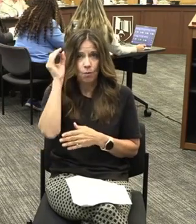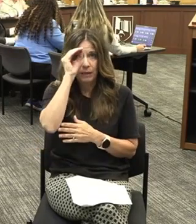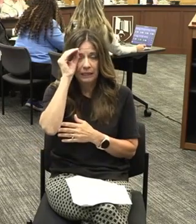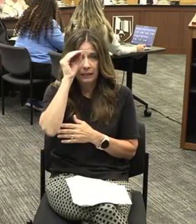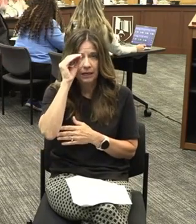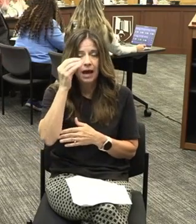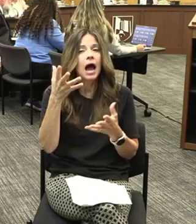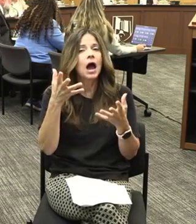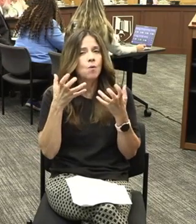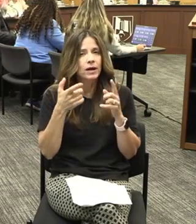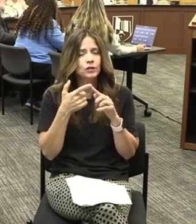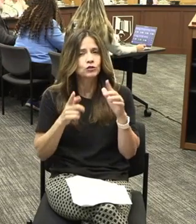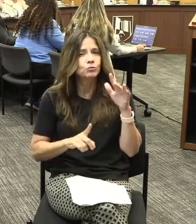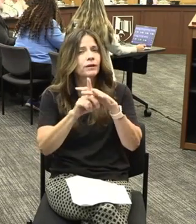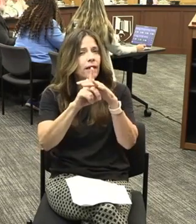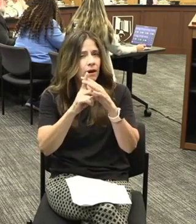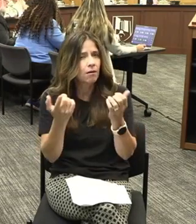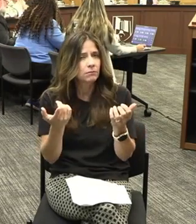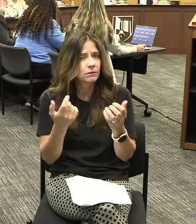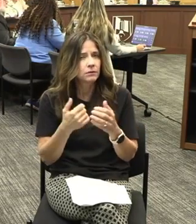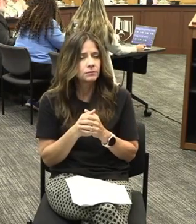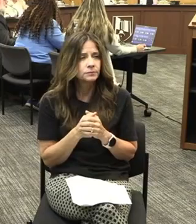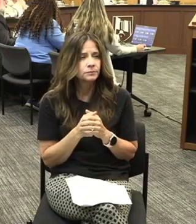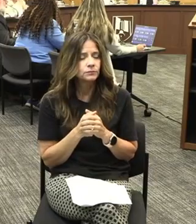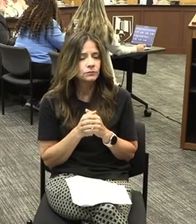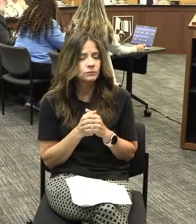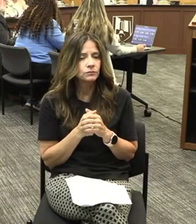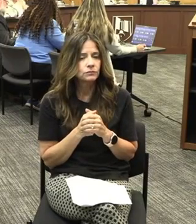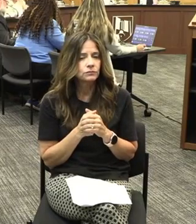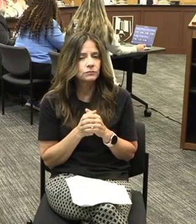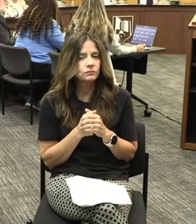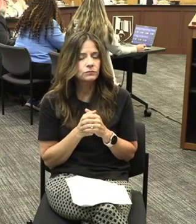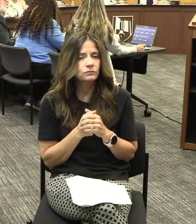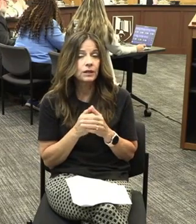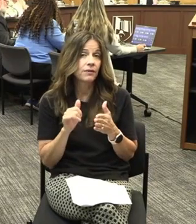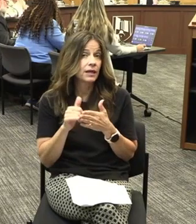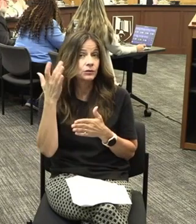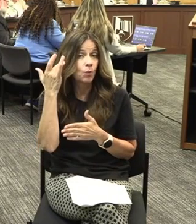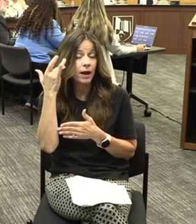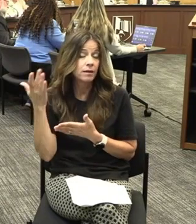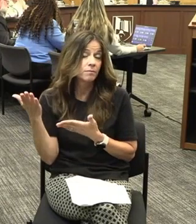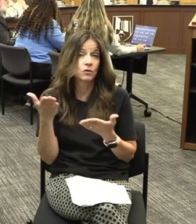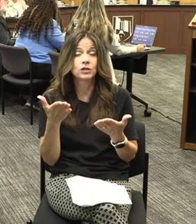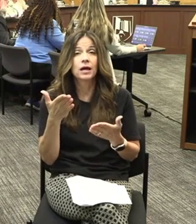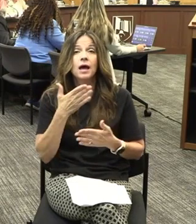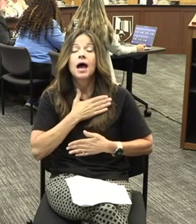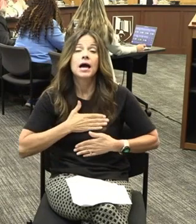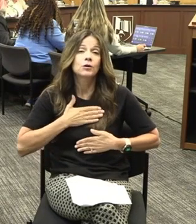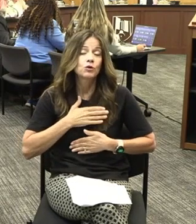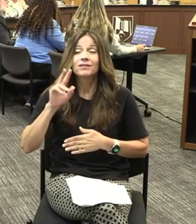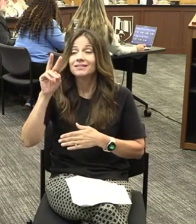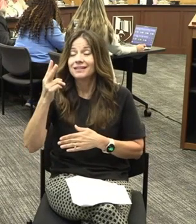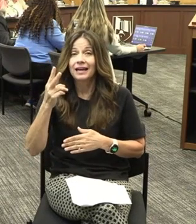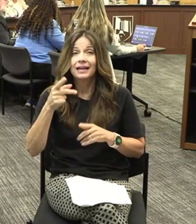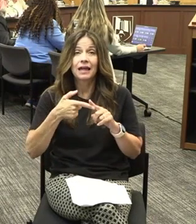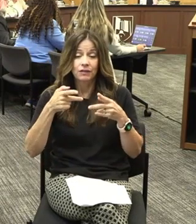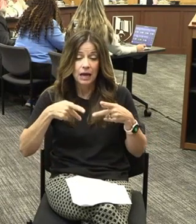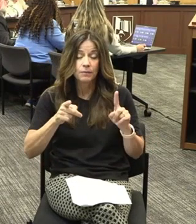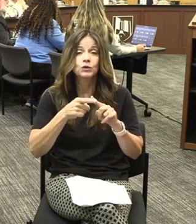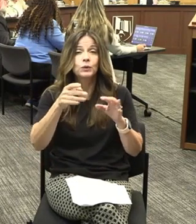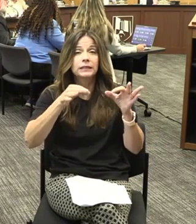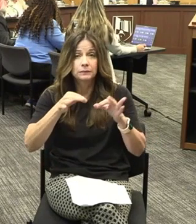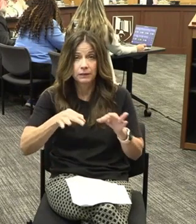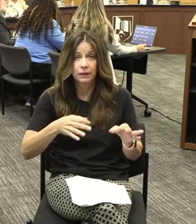that is why I wanted to bring that forward. And that is why I made the motion. So I appreciate the second and the opportunity to explain my